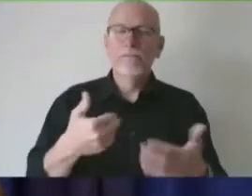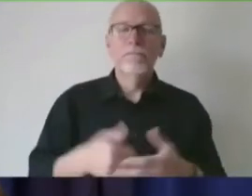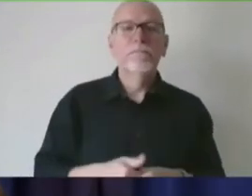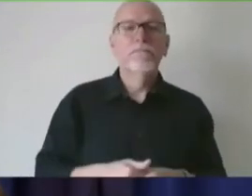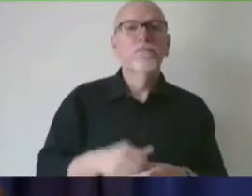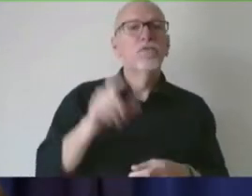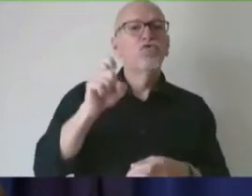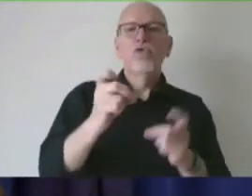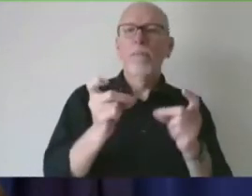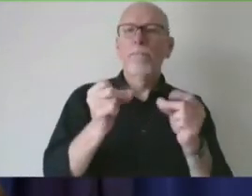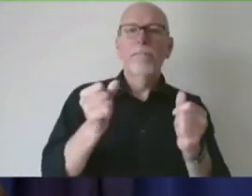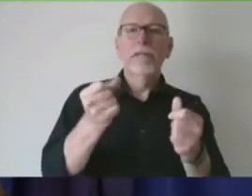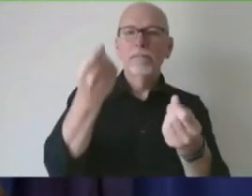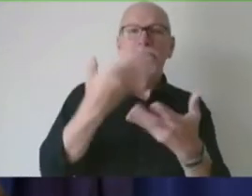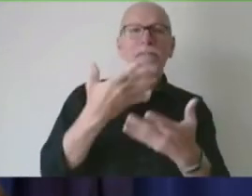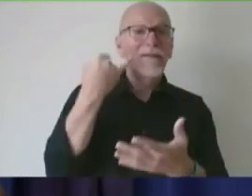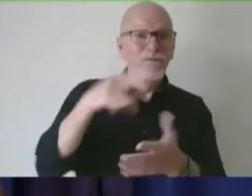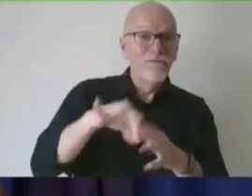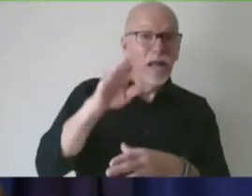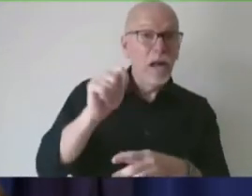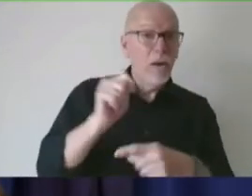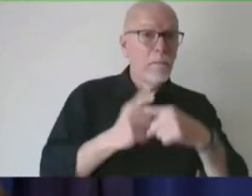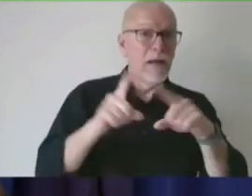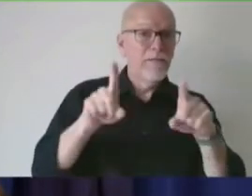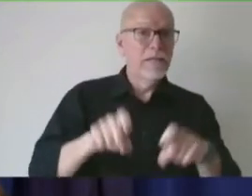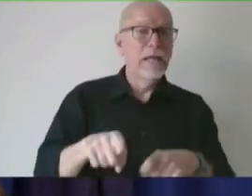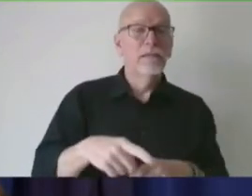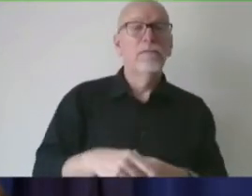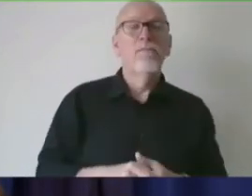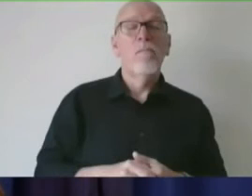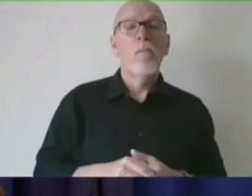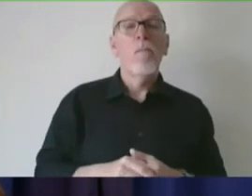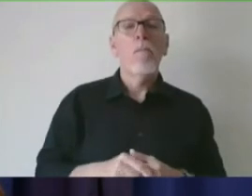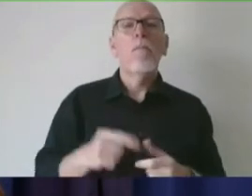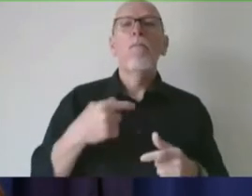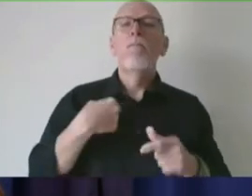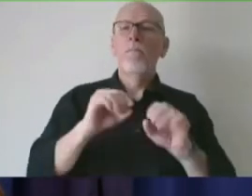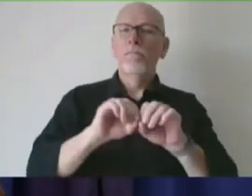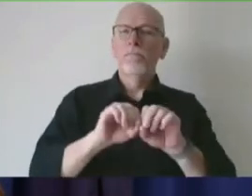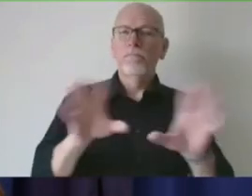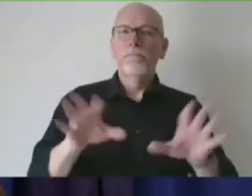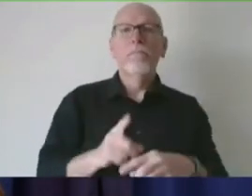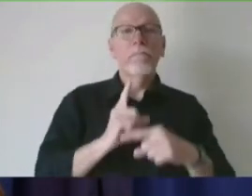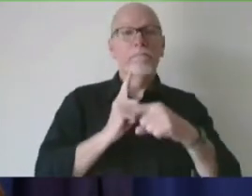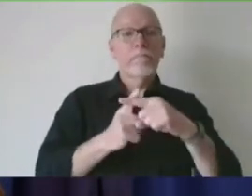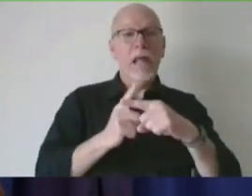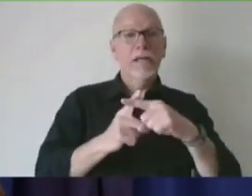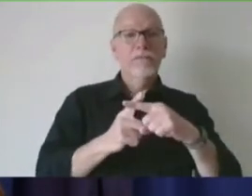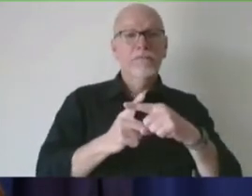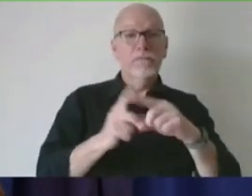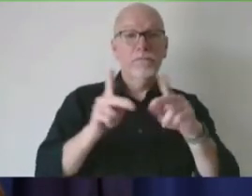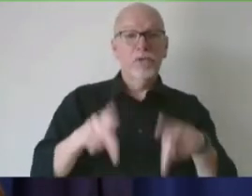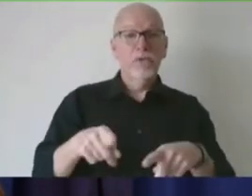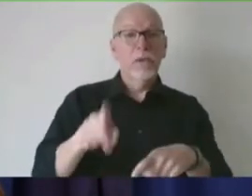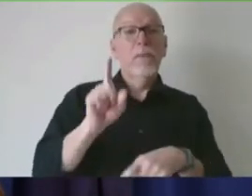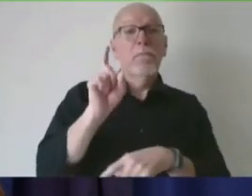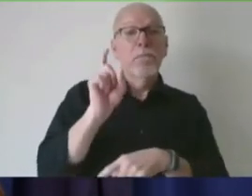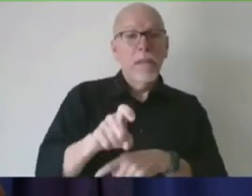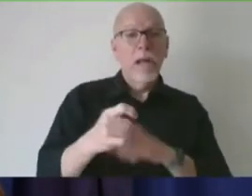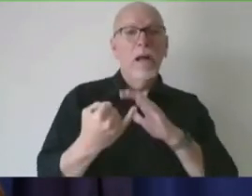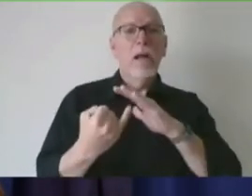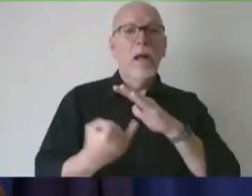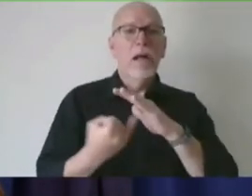done immediately upon learning of the positive test result. Let me be clear. A positive individual must isolate